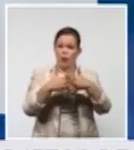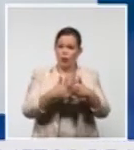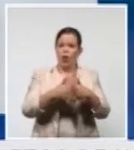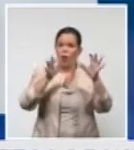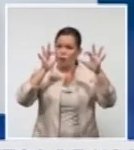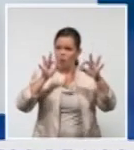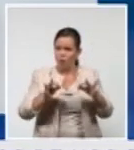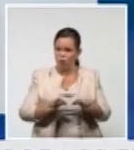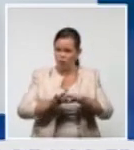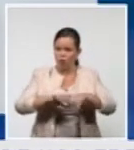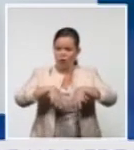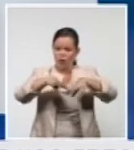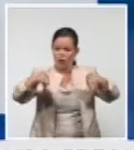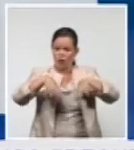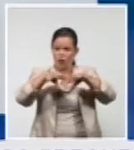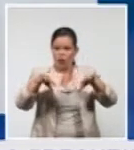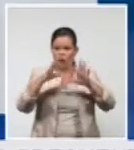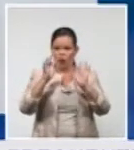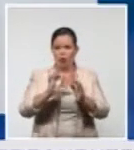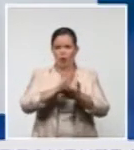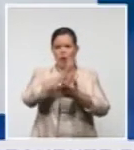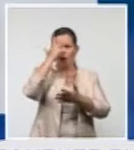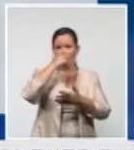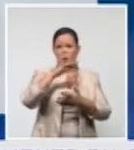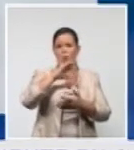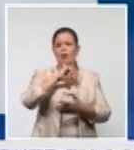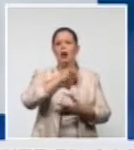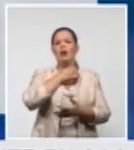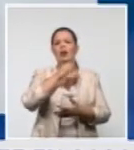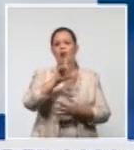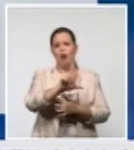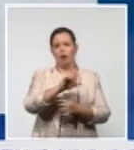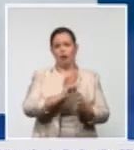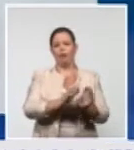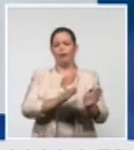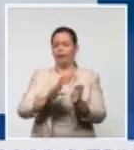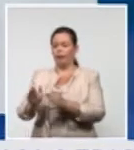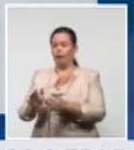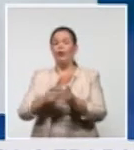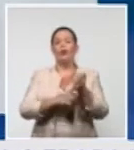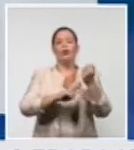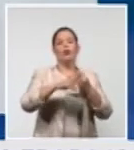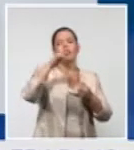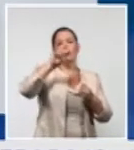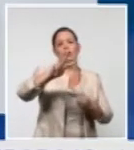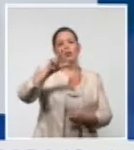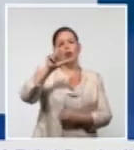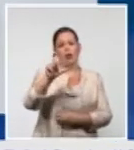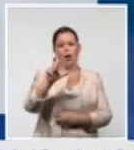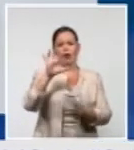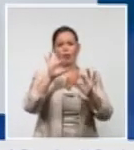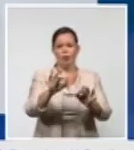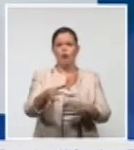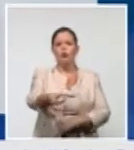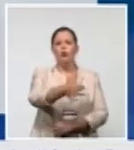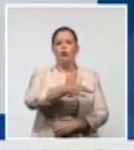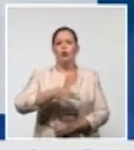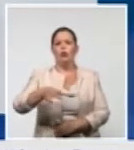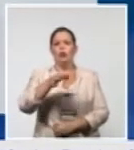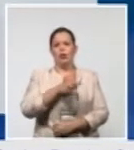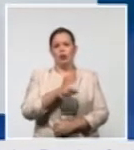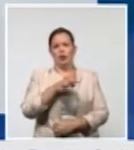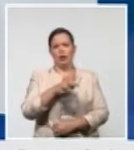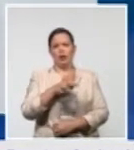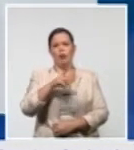The 2 cases from Pinar del Rio belong to the municipality of La Palma. The case from